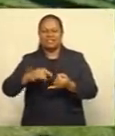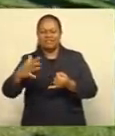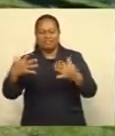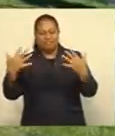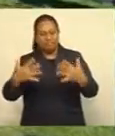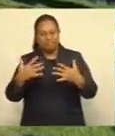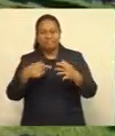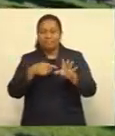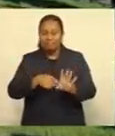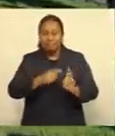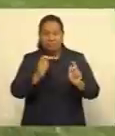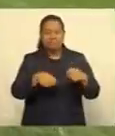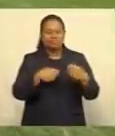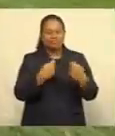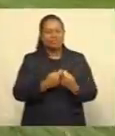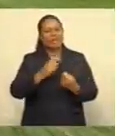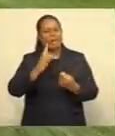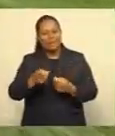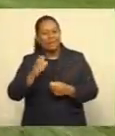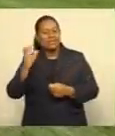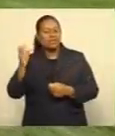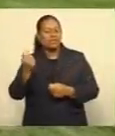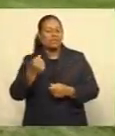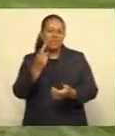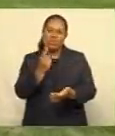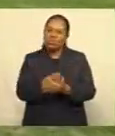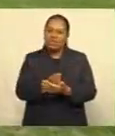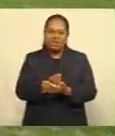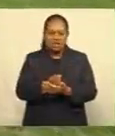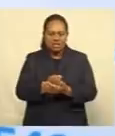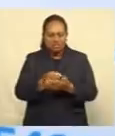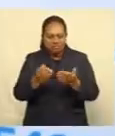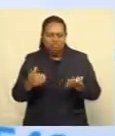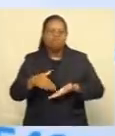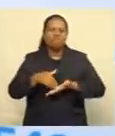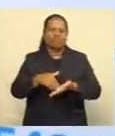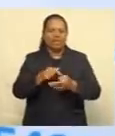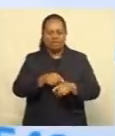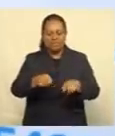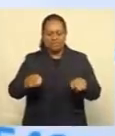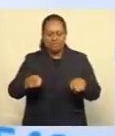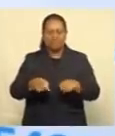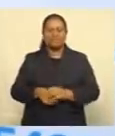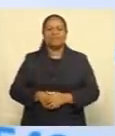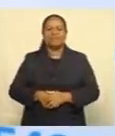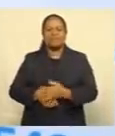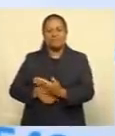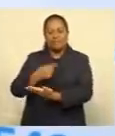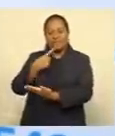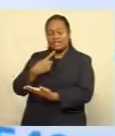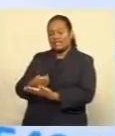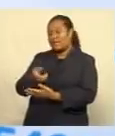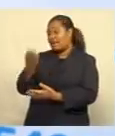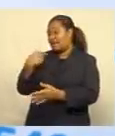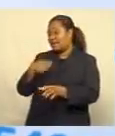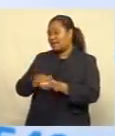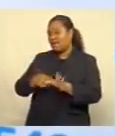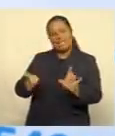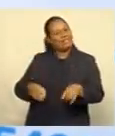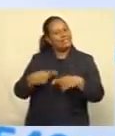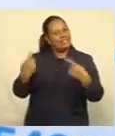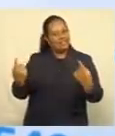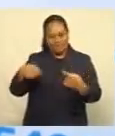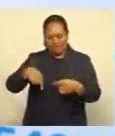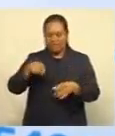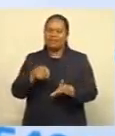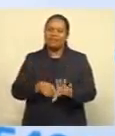squad, but the back-to-back wins have really fired them up. It's a whole different team from what we had last year. This